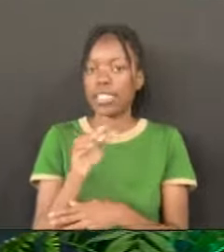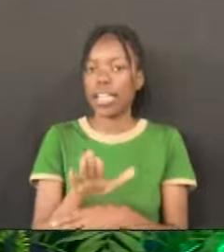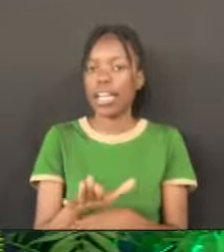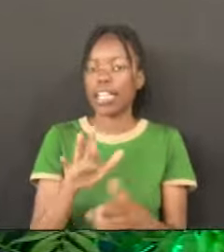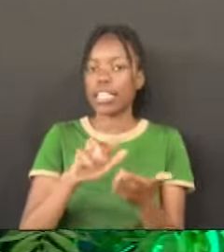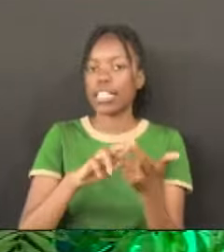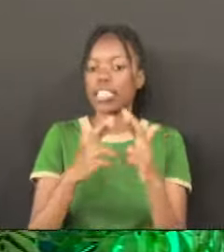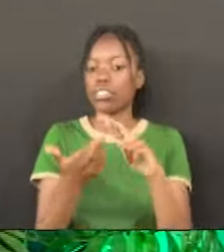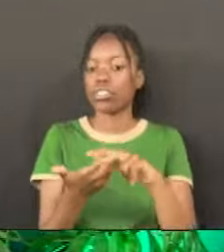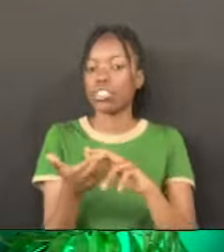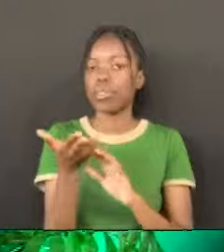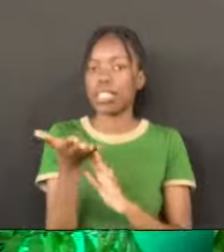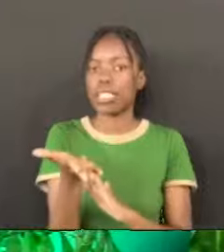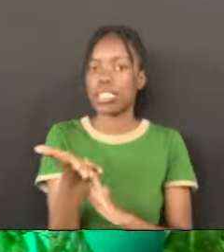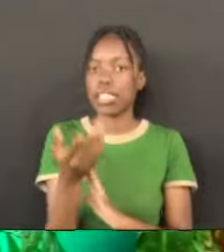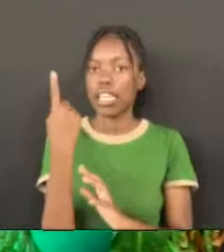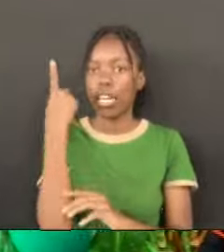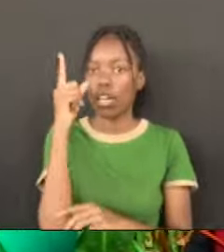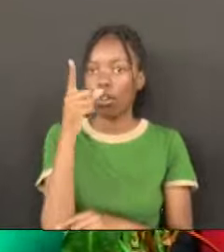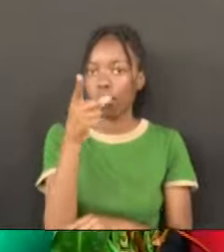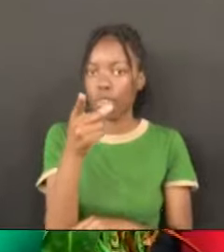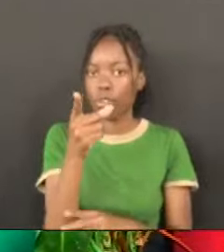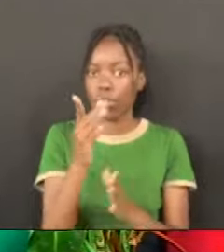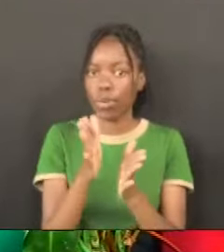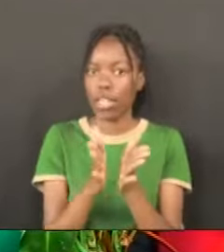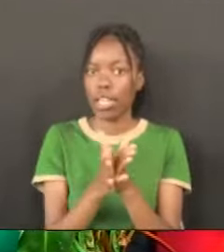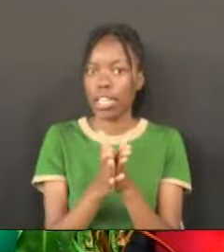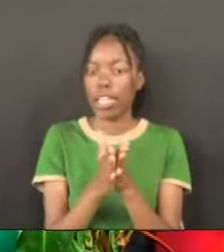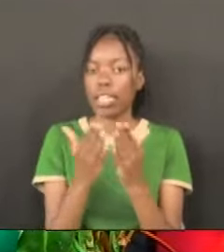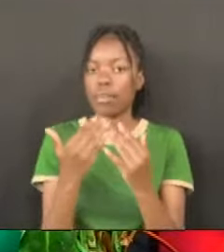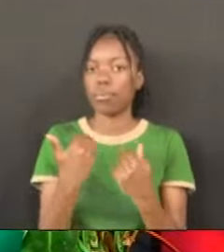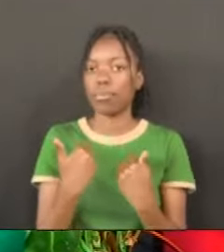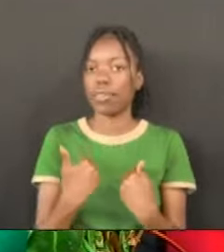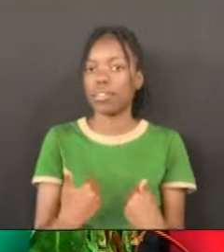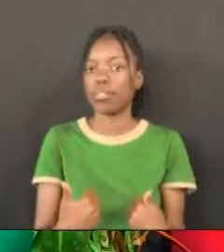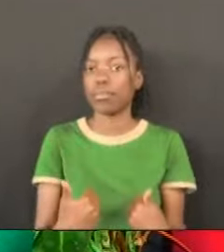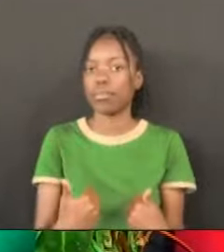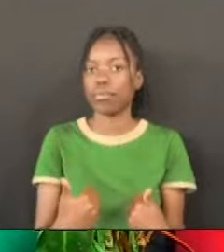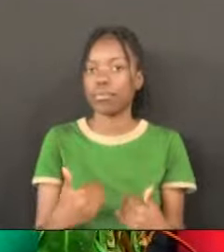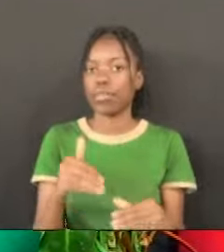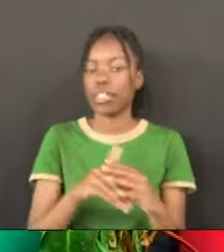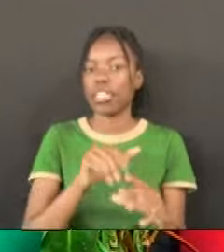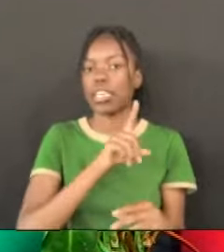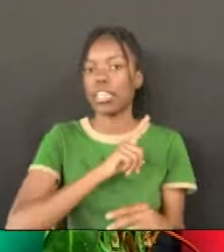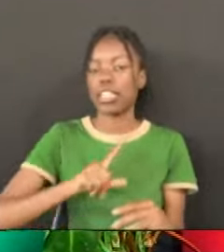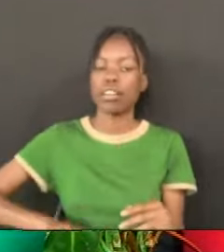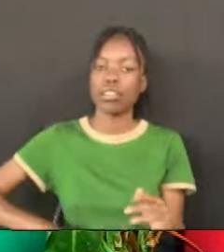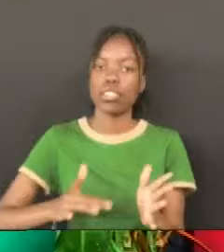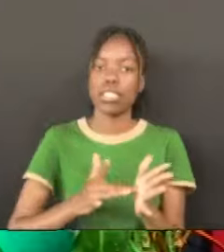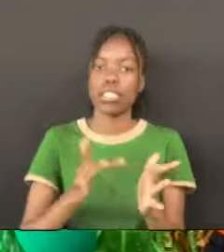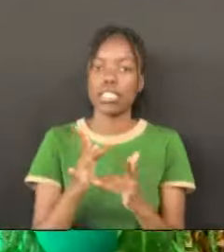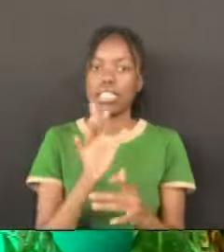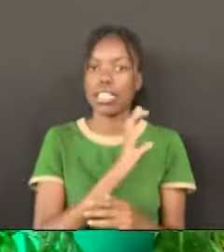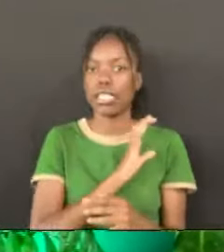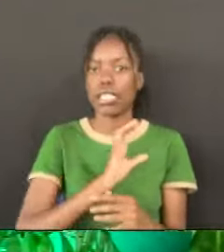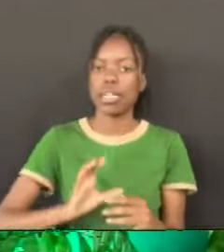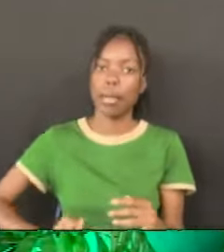is there for you and for me in the Lord Jesus Christ.